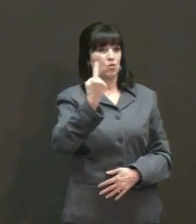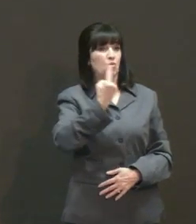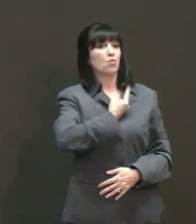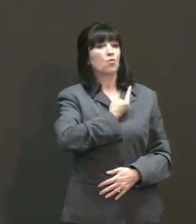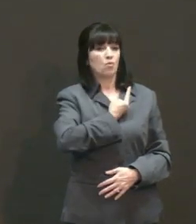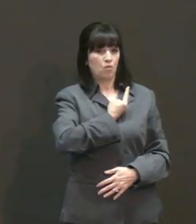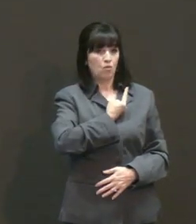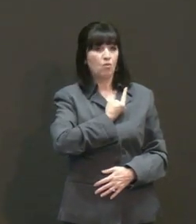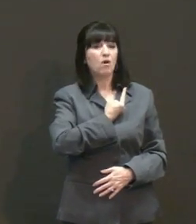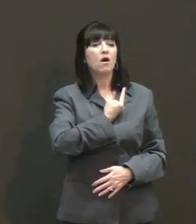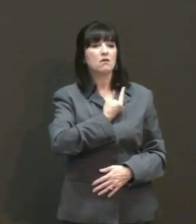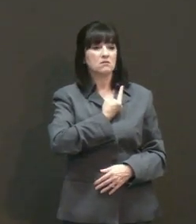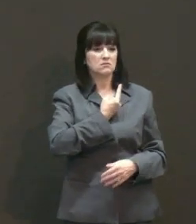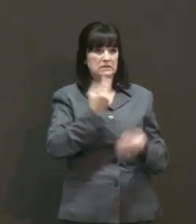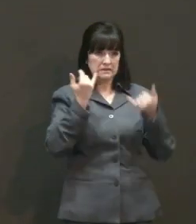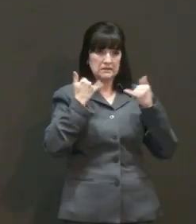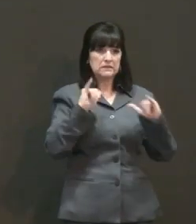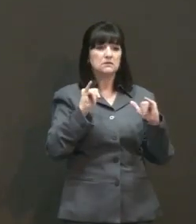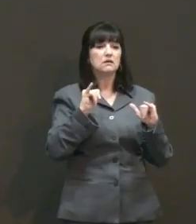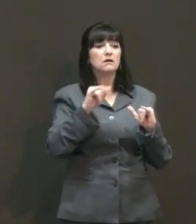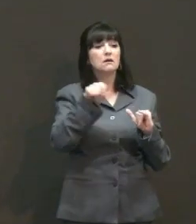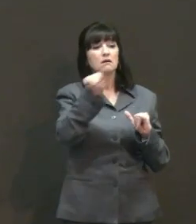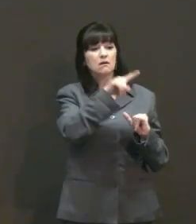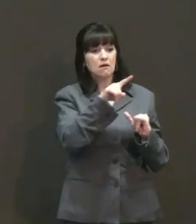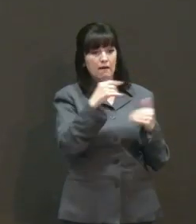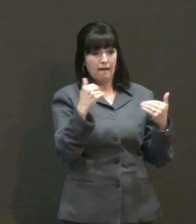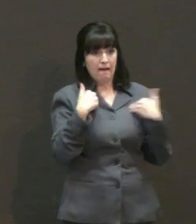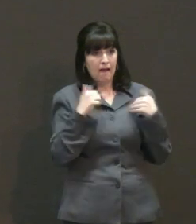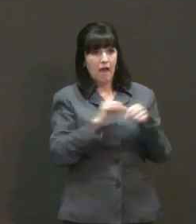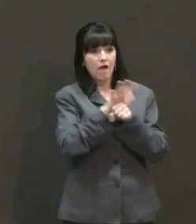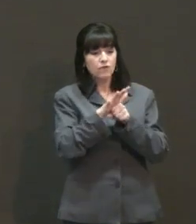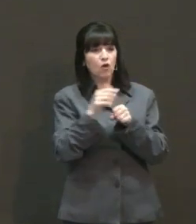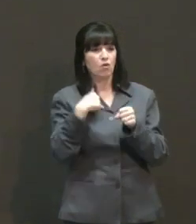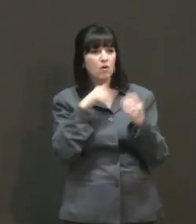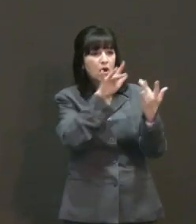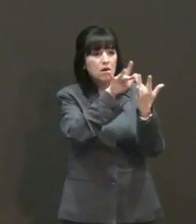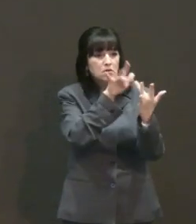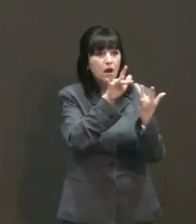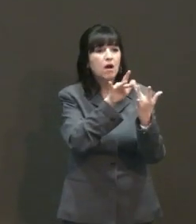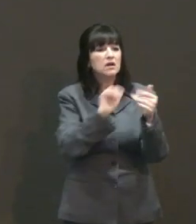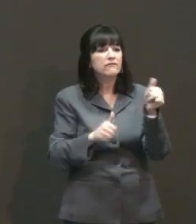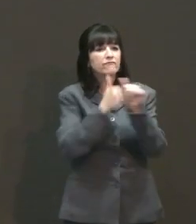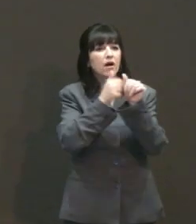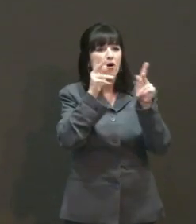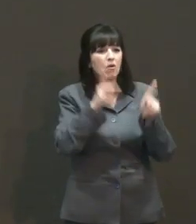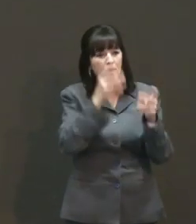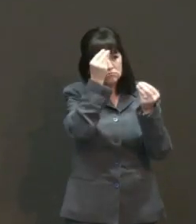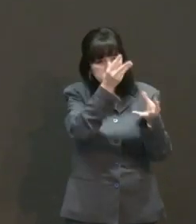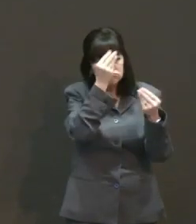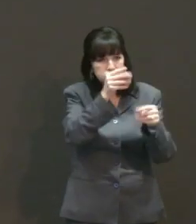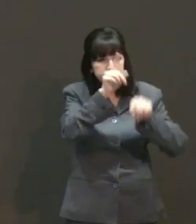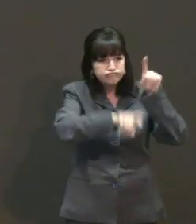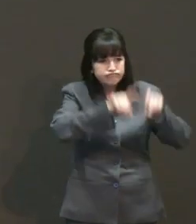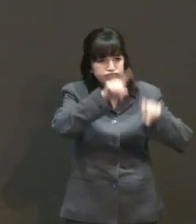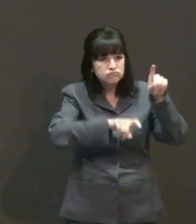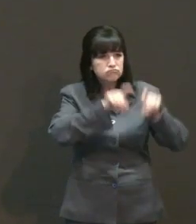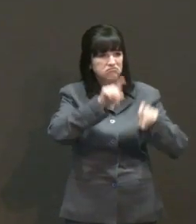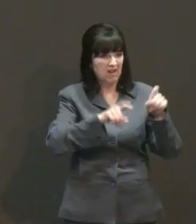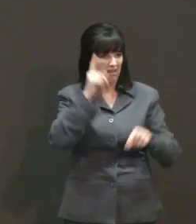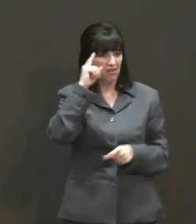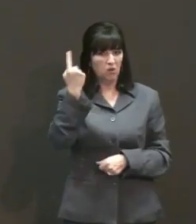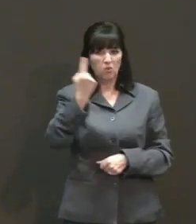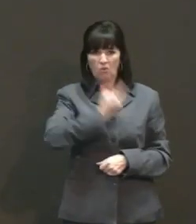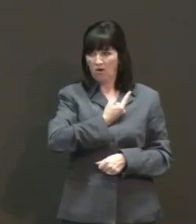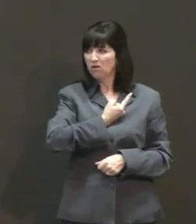contacting positive cases and providing follow-up of those cases. And so I believe we're